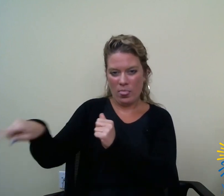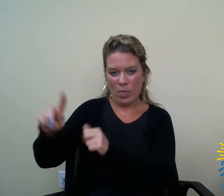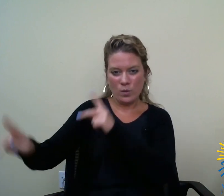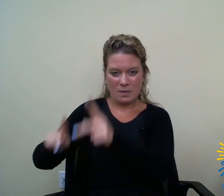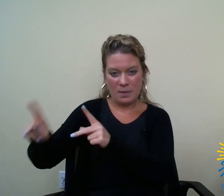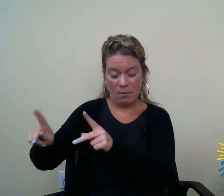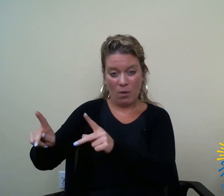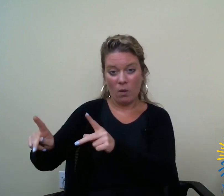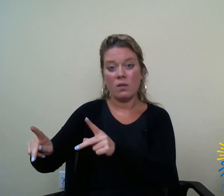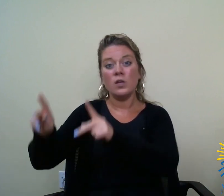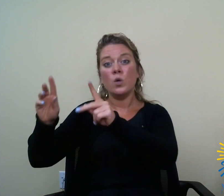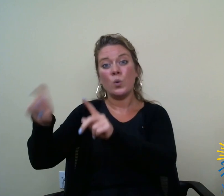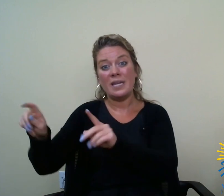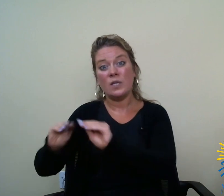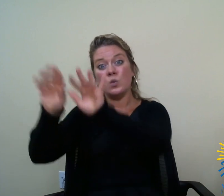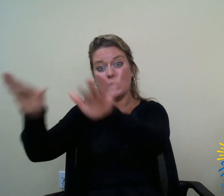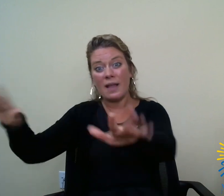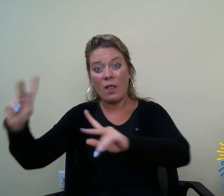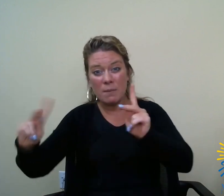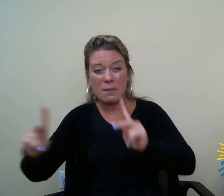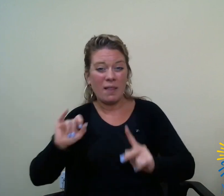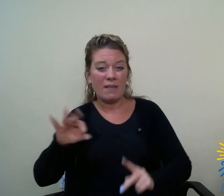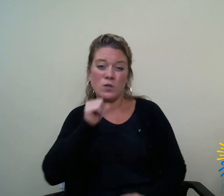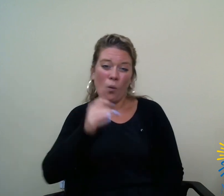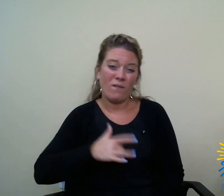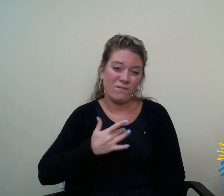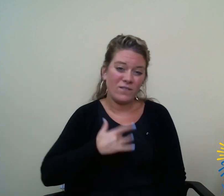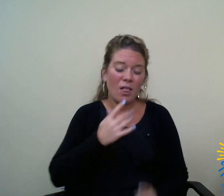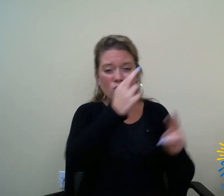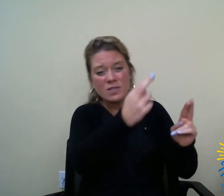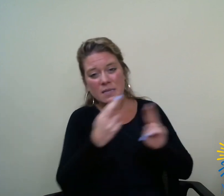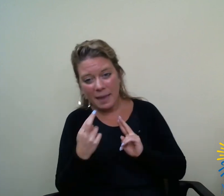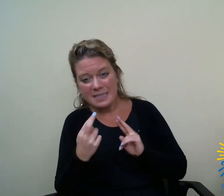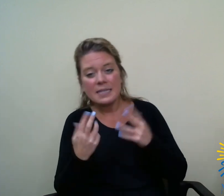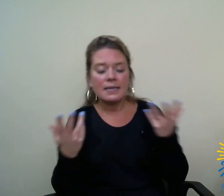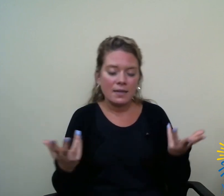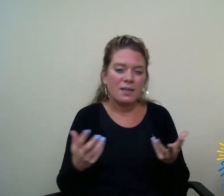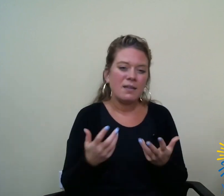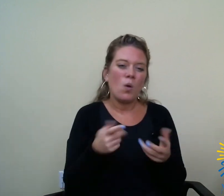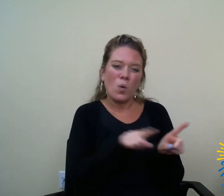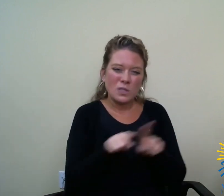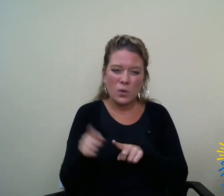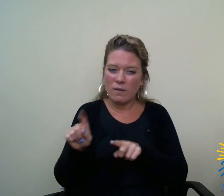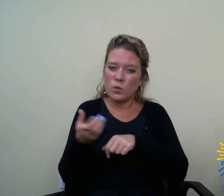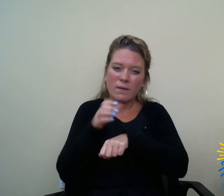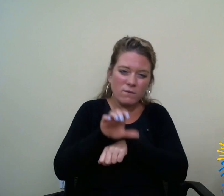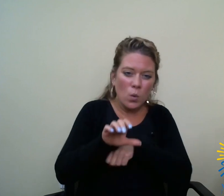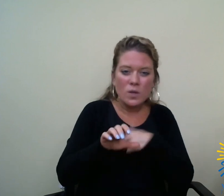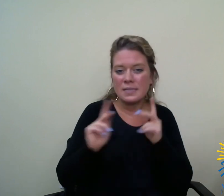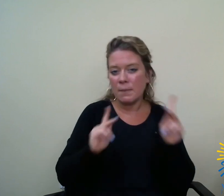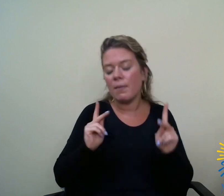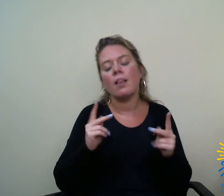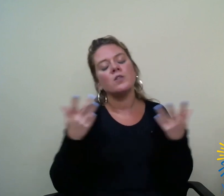being respected, or if some of the people who are working in public policy don't feel like they're getting that, so they can't inform people. So it really does come down